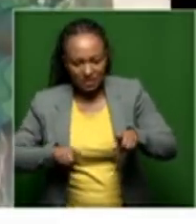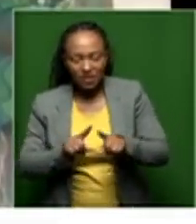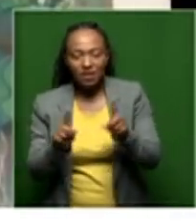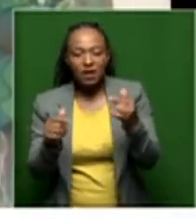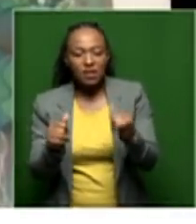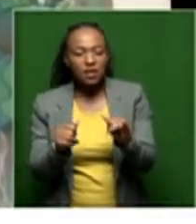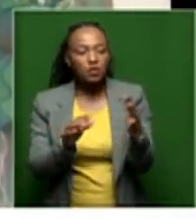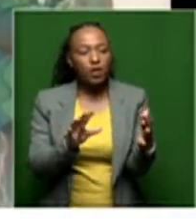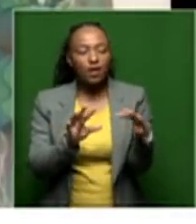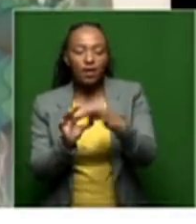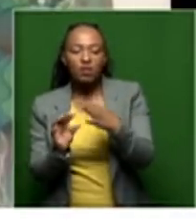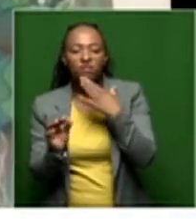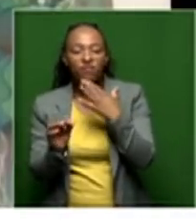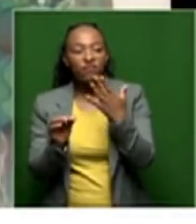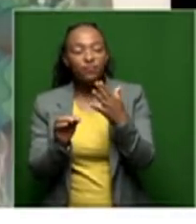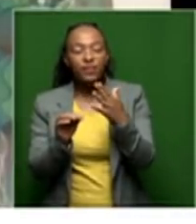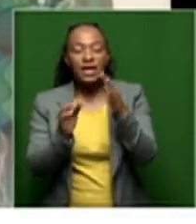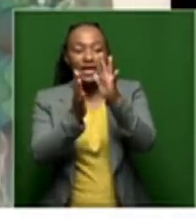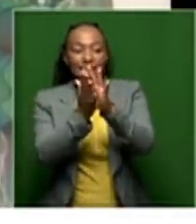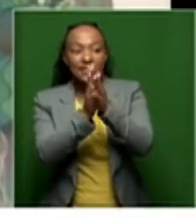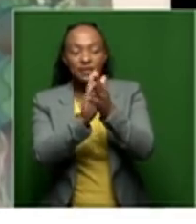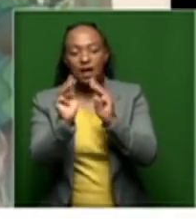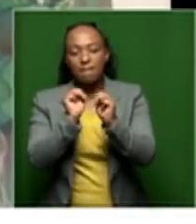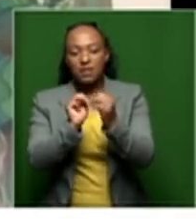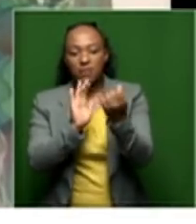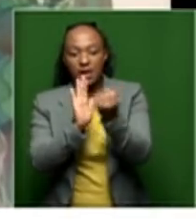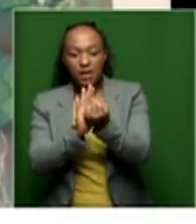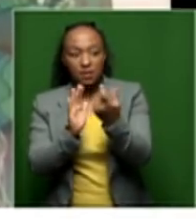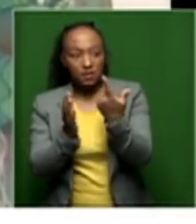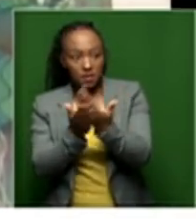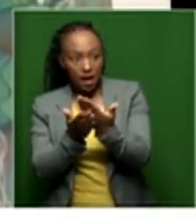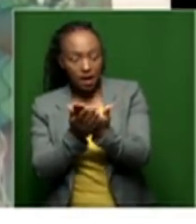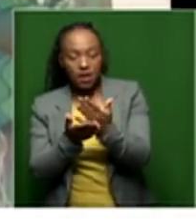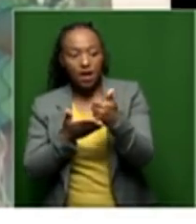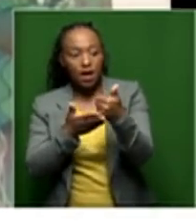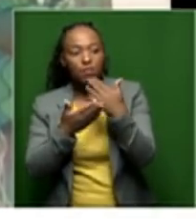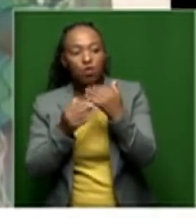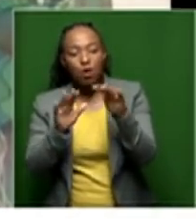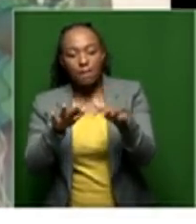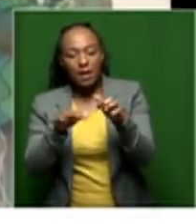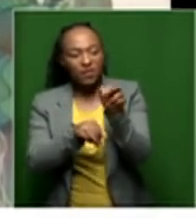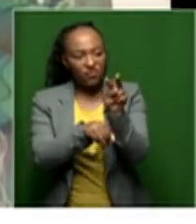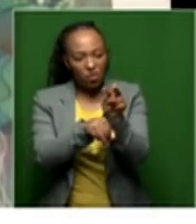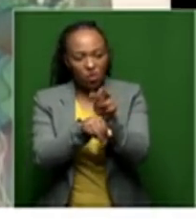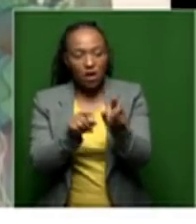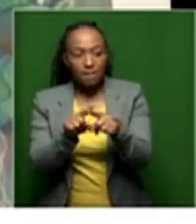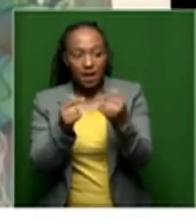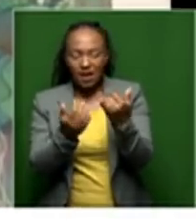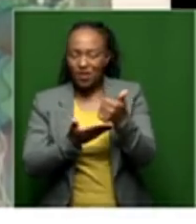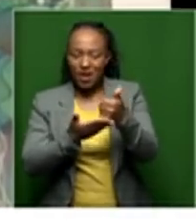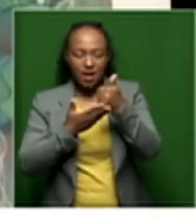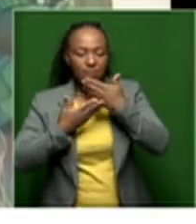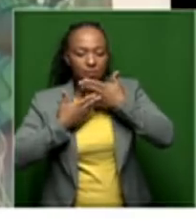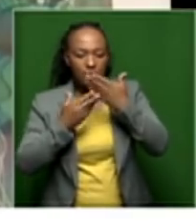also whether the Disaster Management Act makes for adequate parliamentary oversight or not. In my view, at this point, it doesn't, but